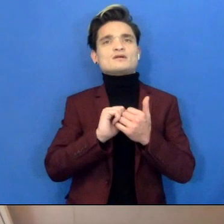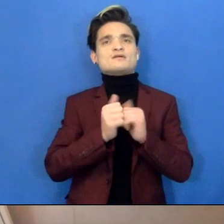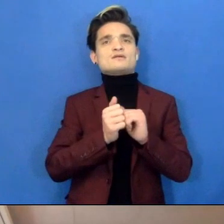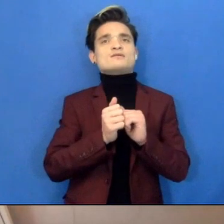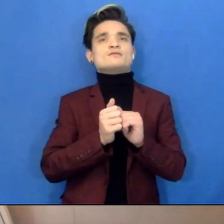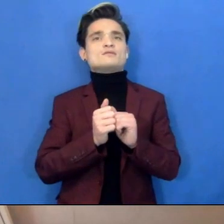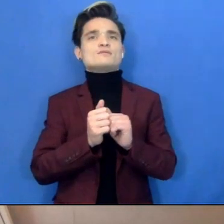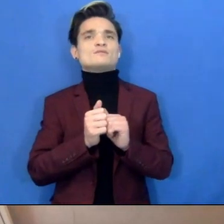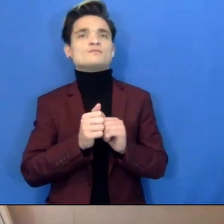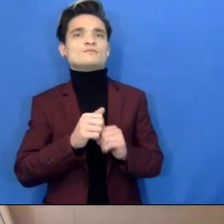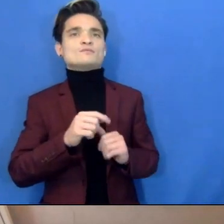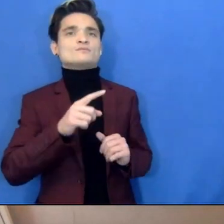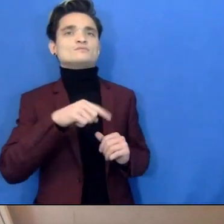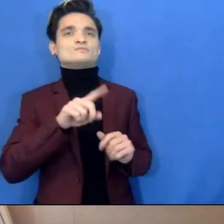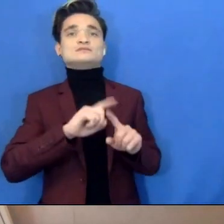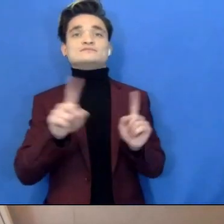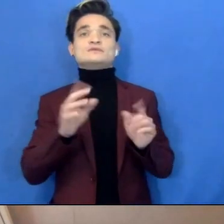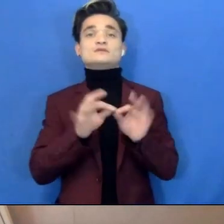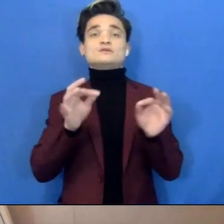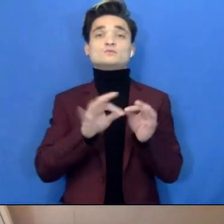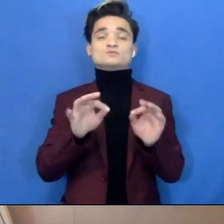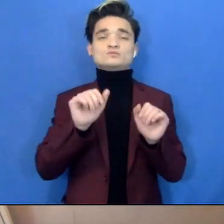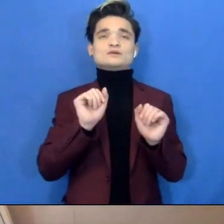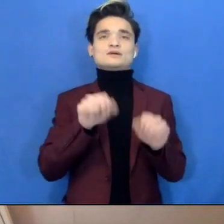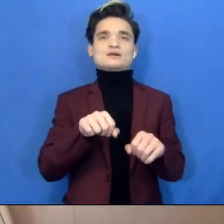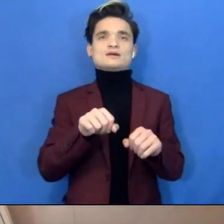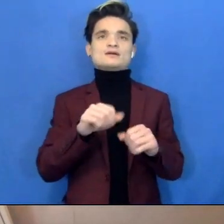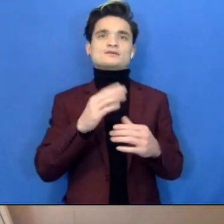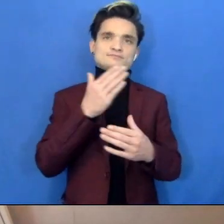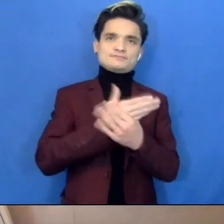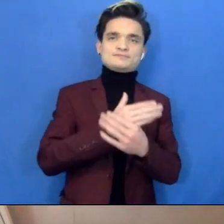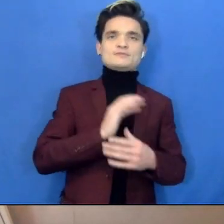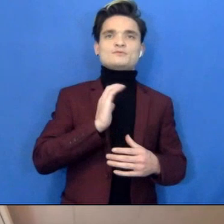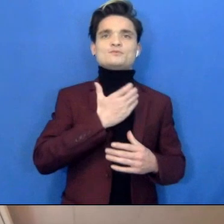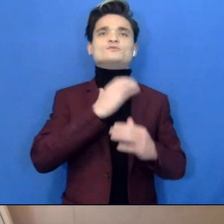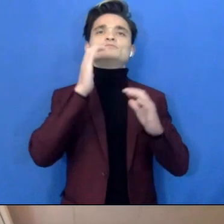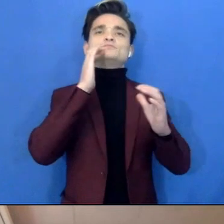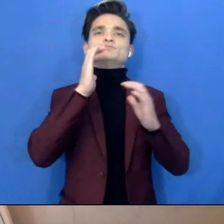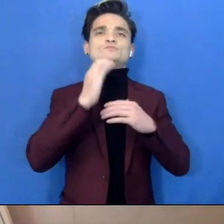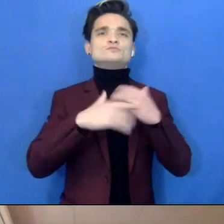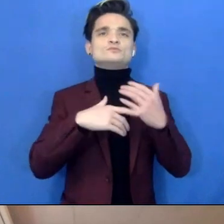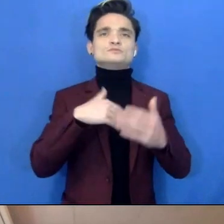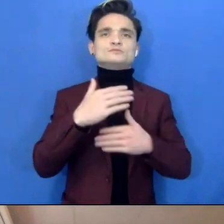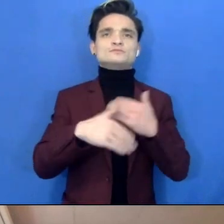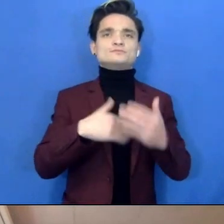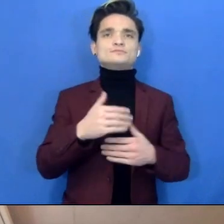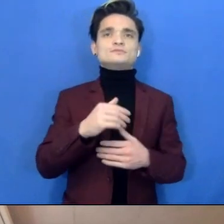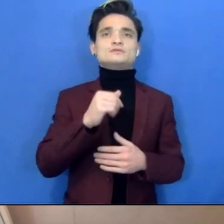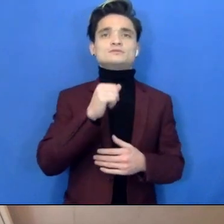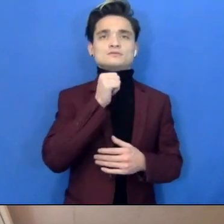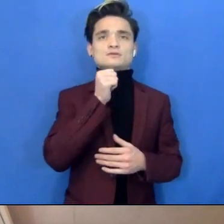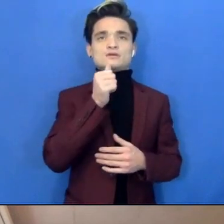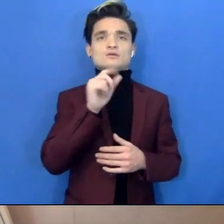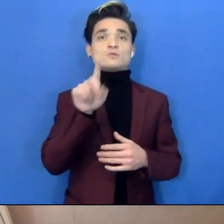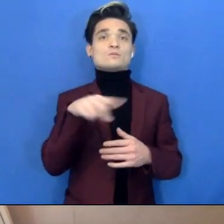intervenes in this process of our communication, which is not just a communication of the content of our scenes, but at a